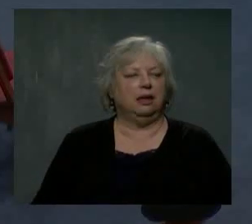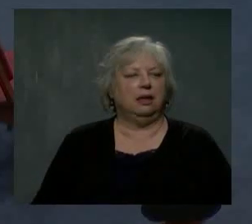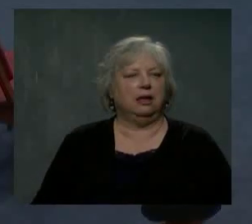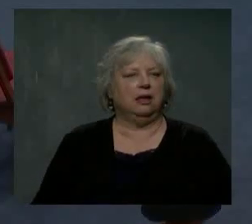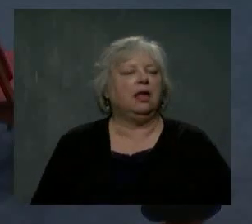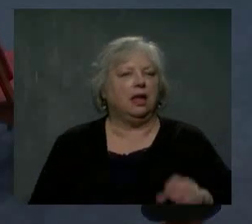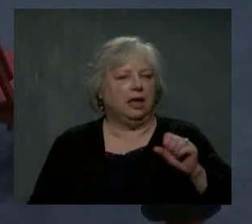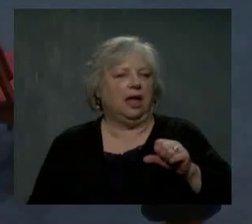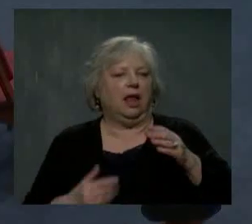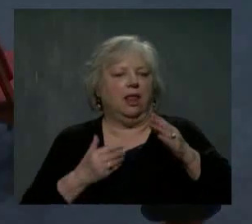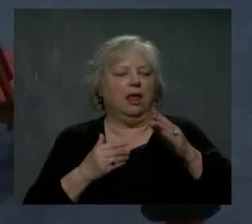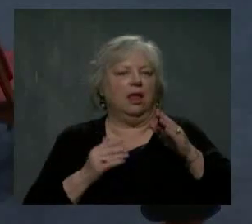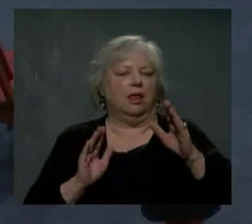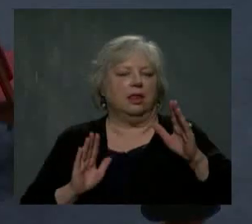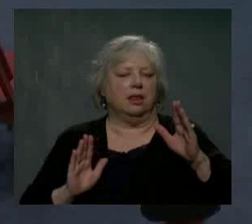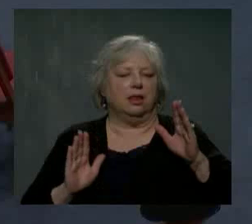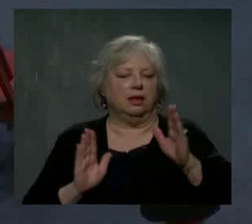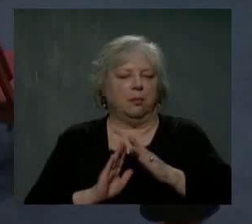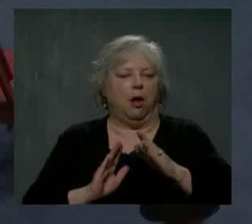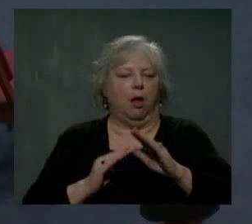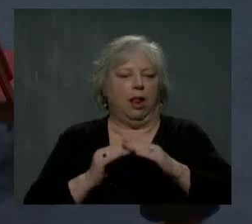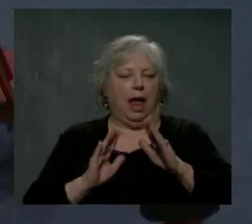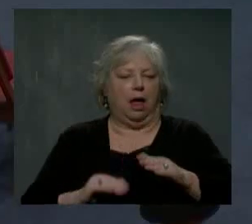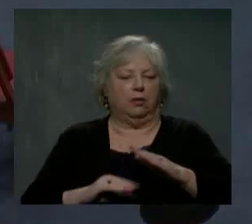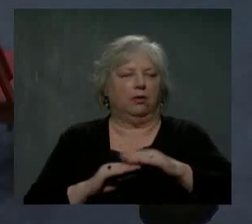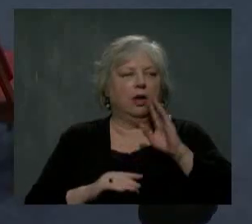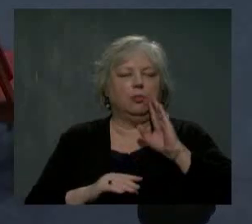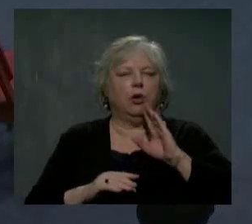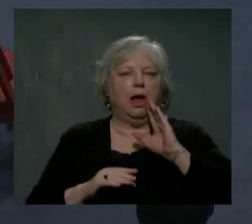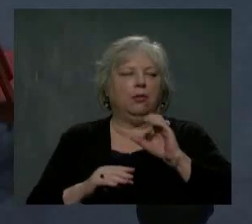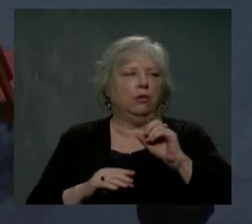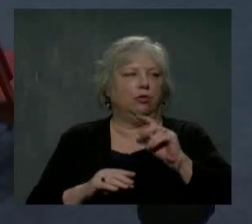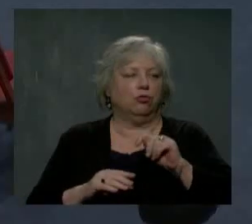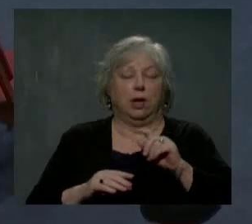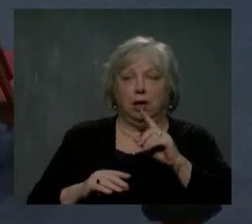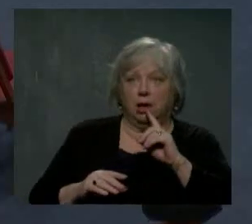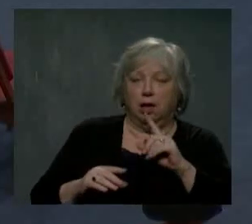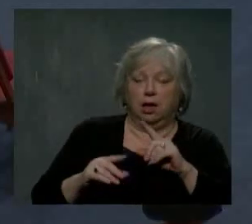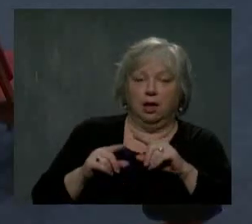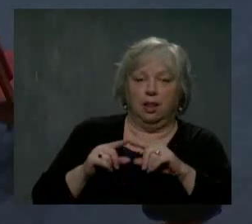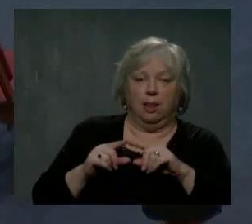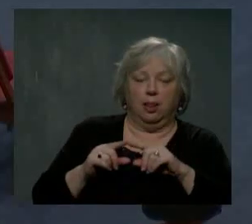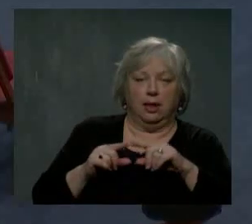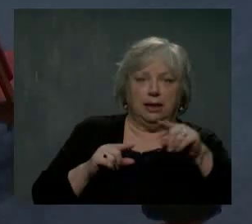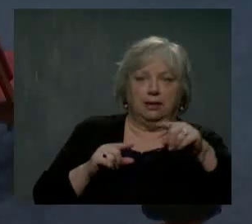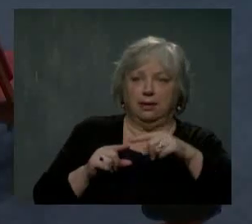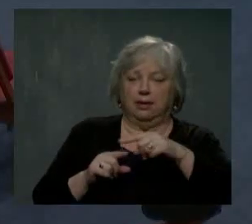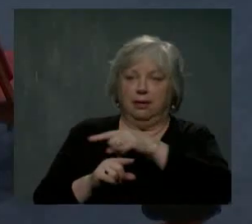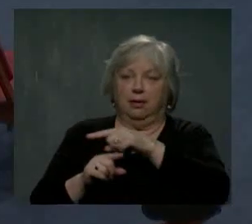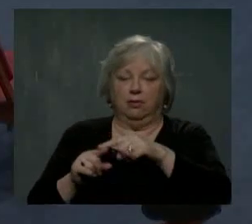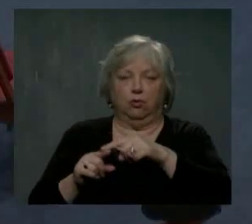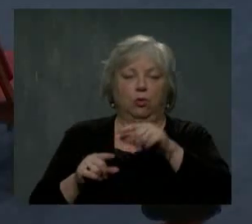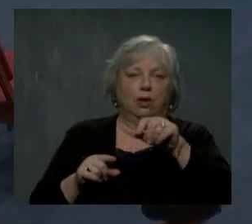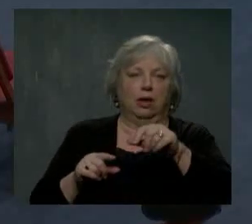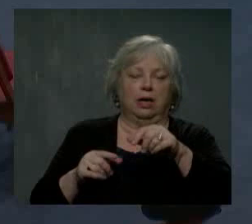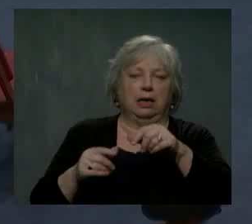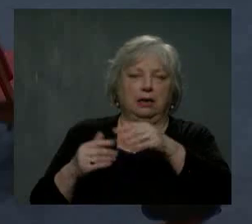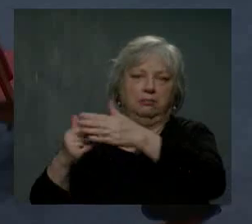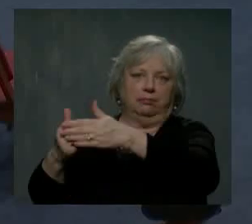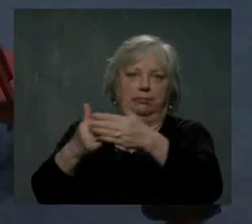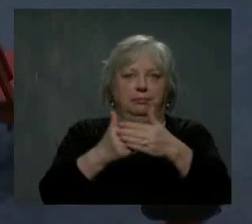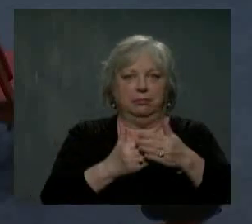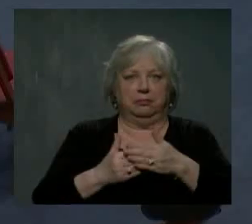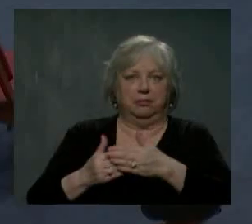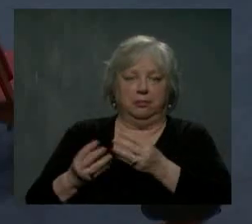The small houses on Brown Street. Now you're looking at the distances to the adjacent properties? Yes. Okay.